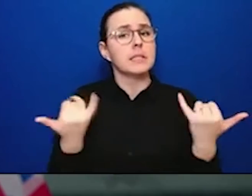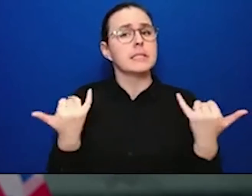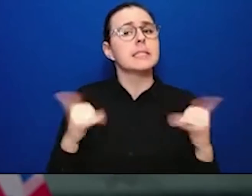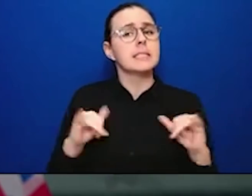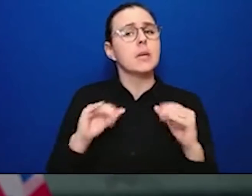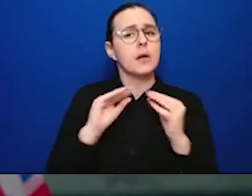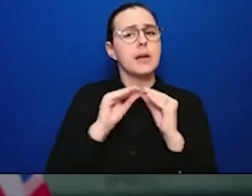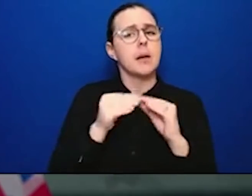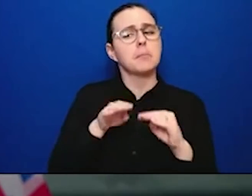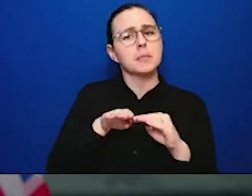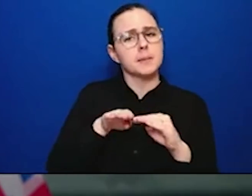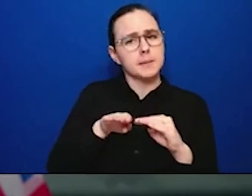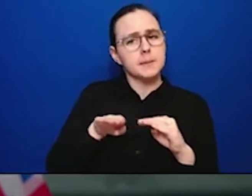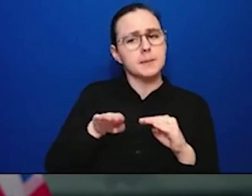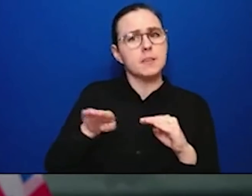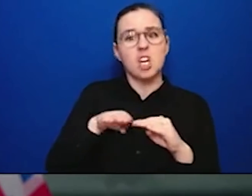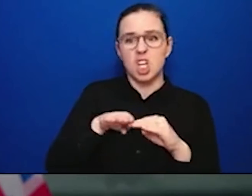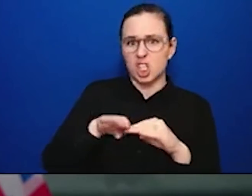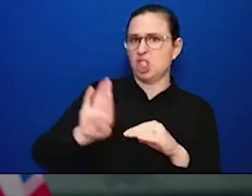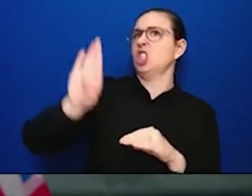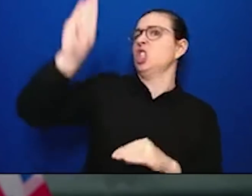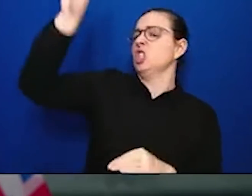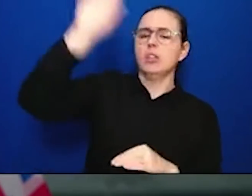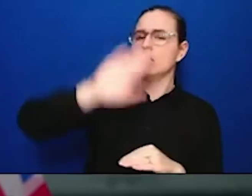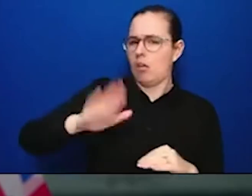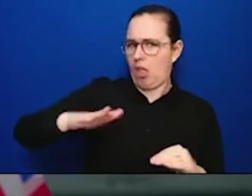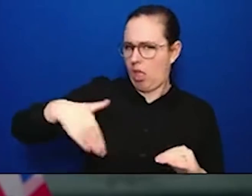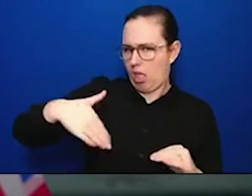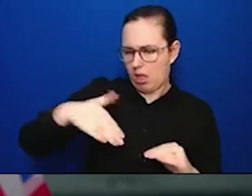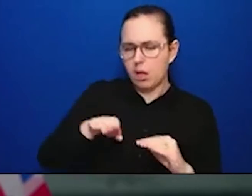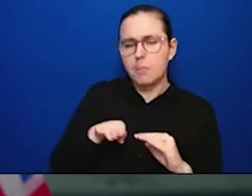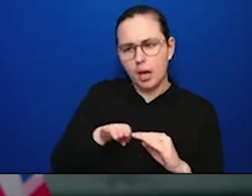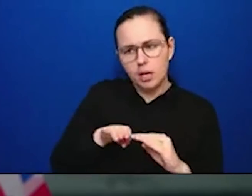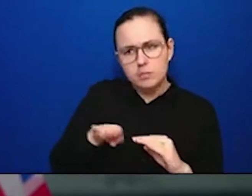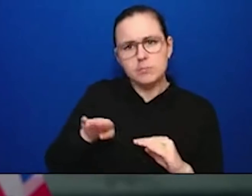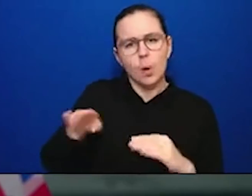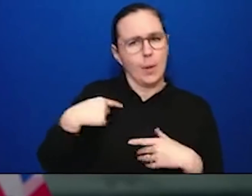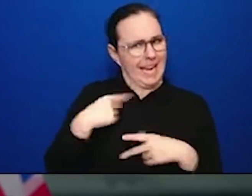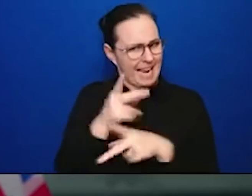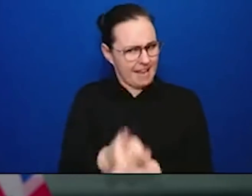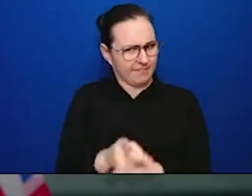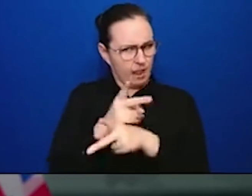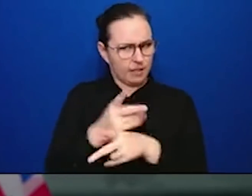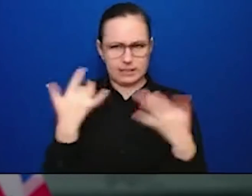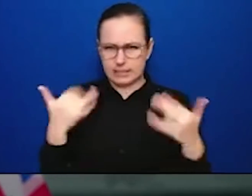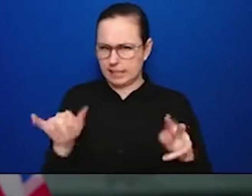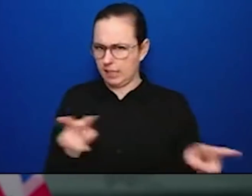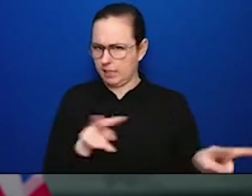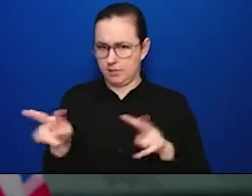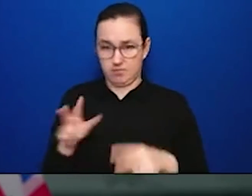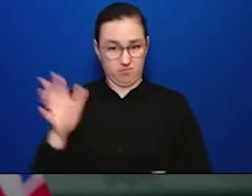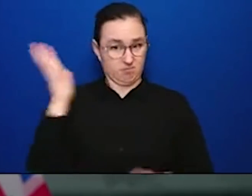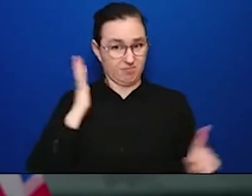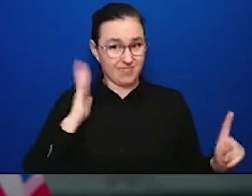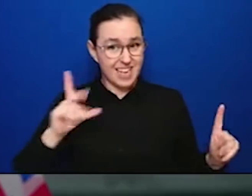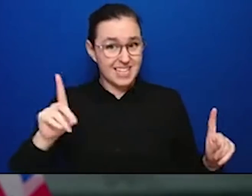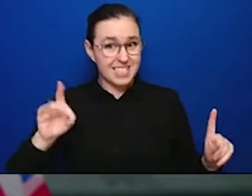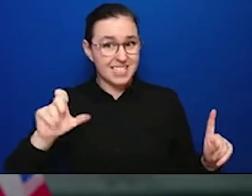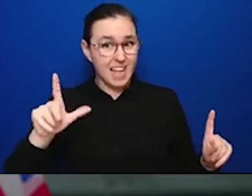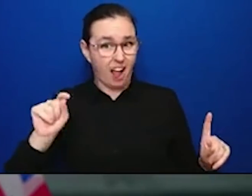better understand the actual severity of Omicron compared to Delta, for example. But